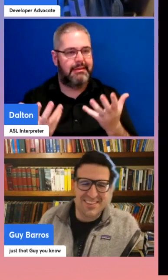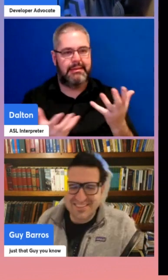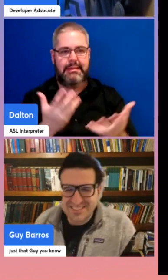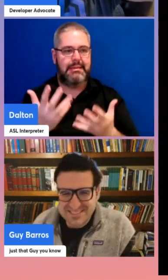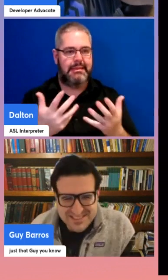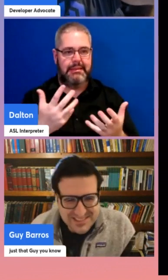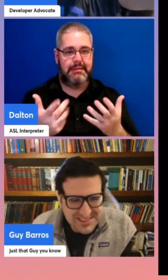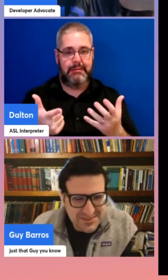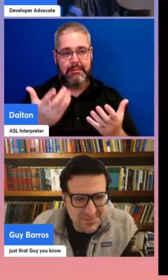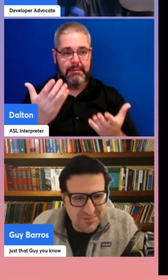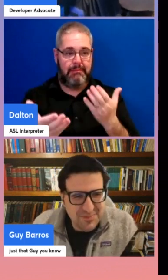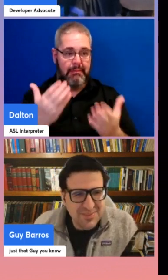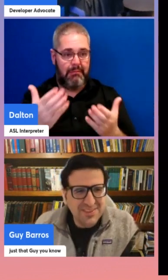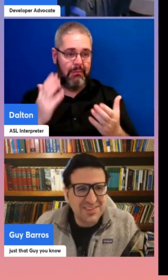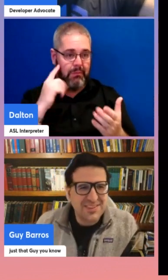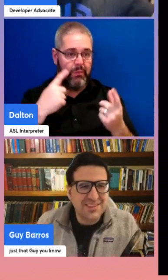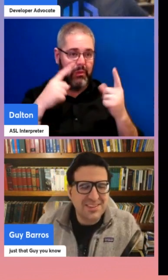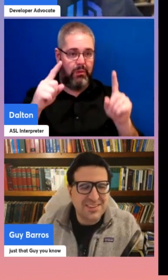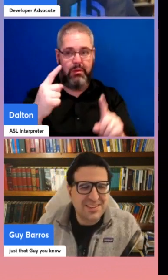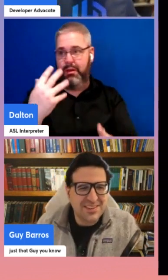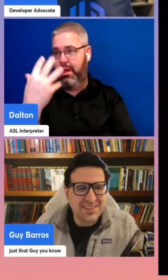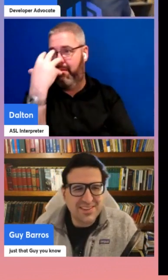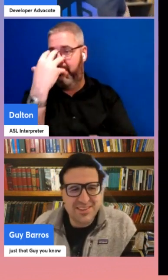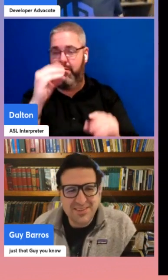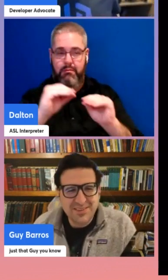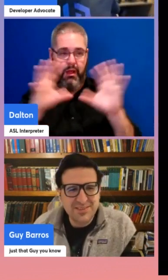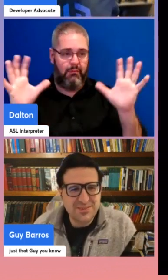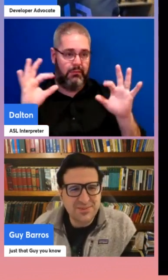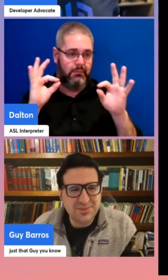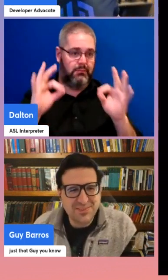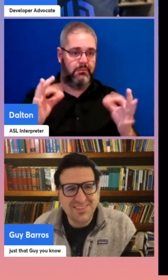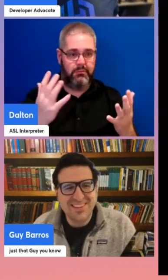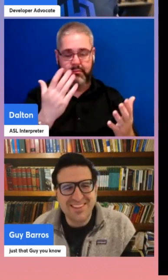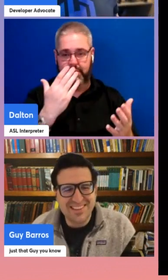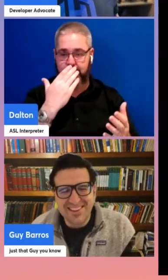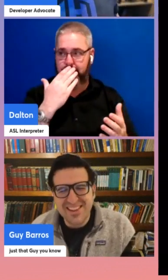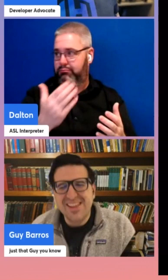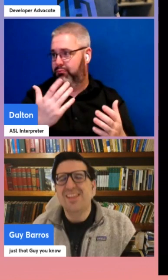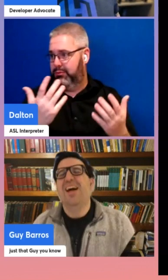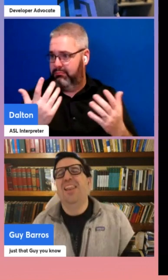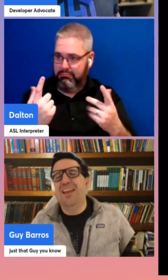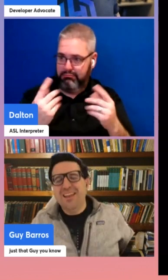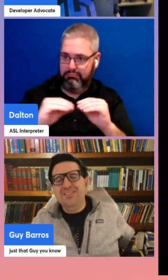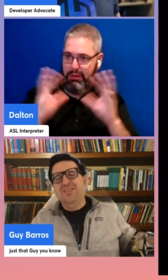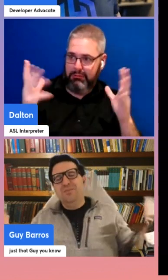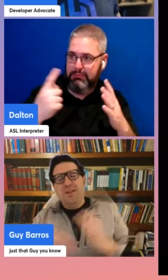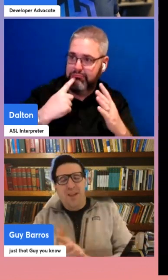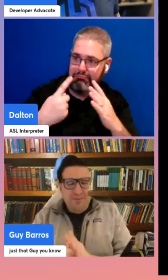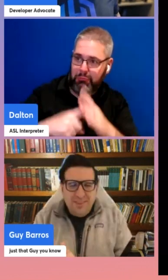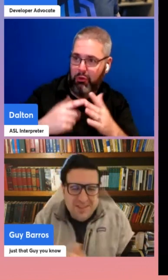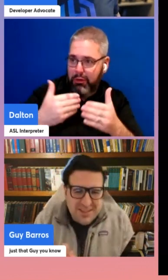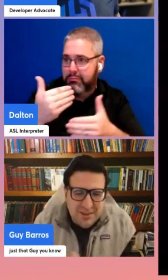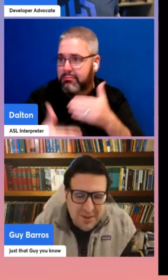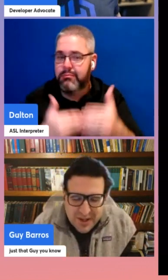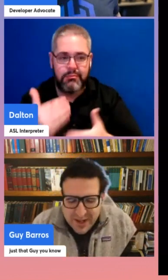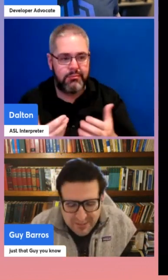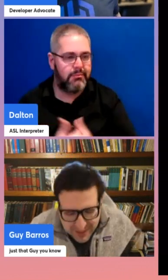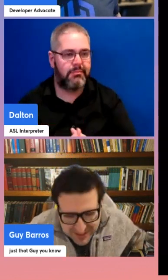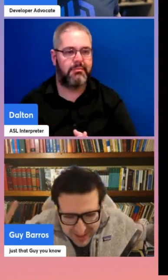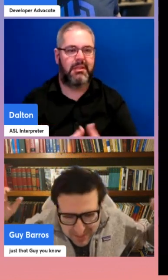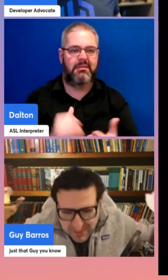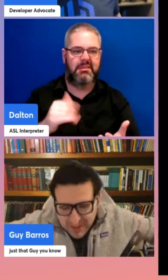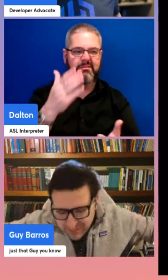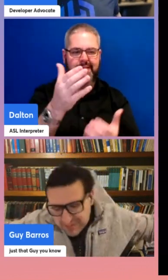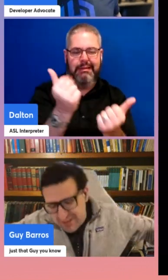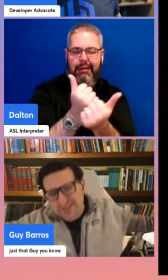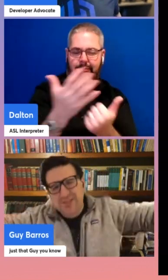today. I mean, the camera is already on the blink, so like it's a good start, right? Nick, Welcome. it's you, man. Everything is gonna work and